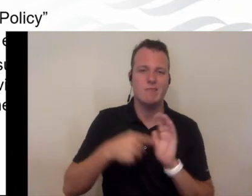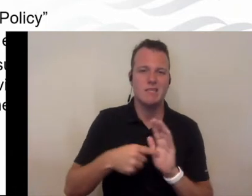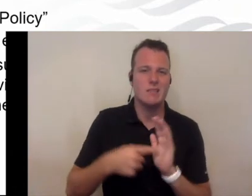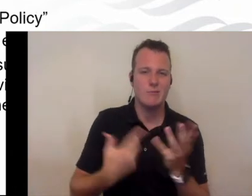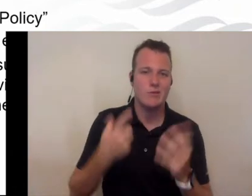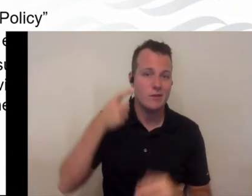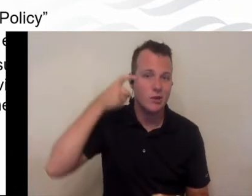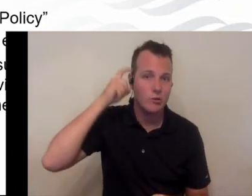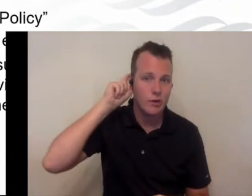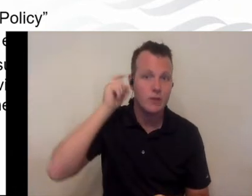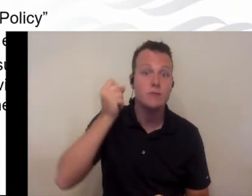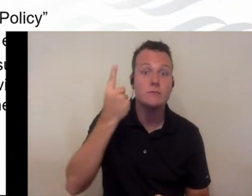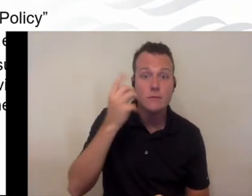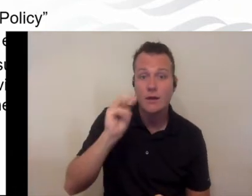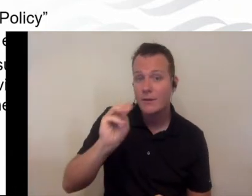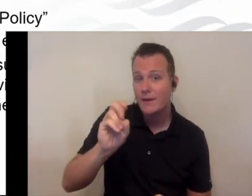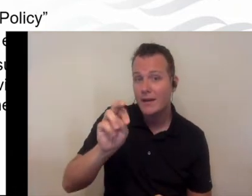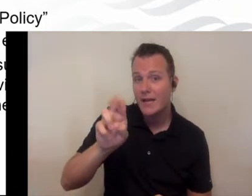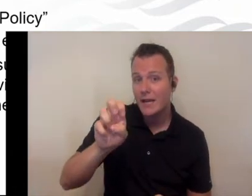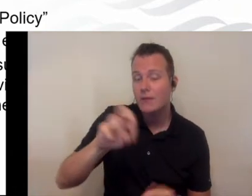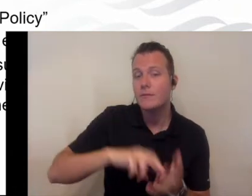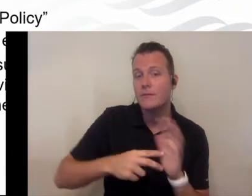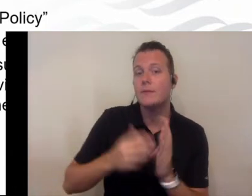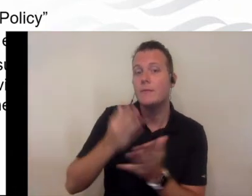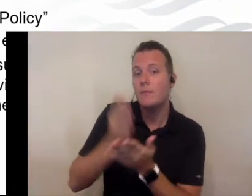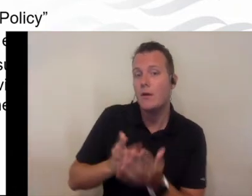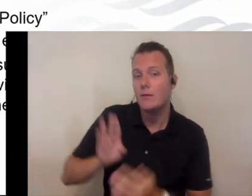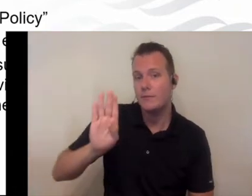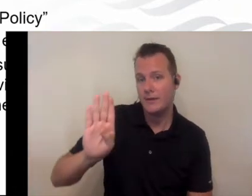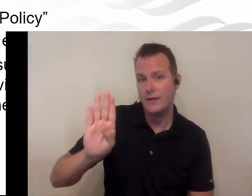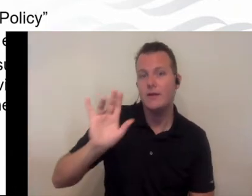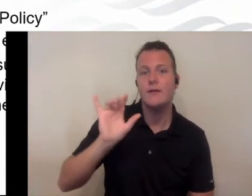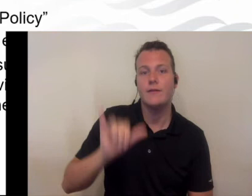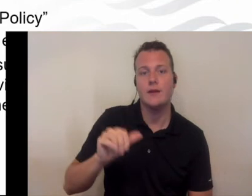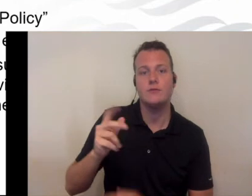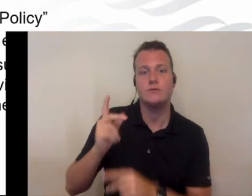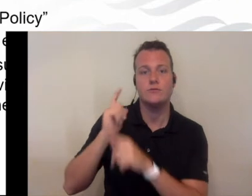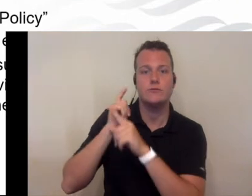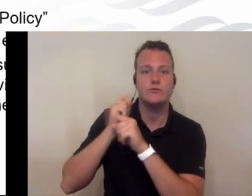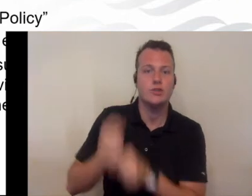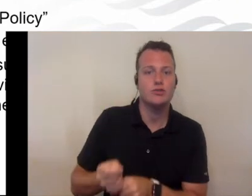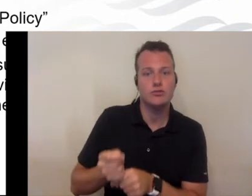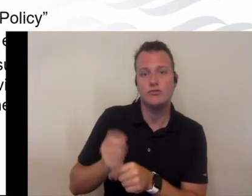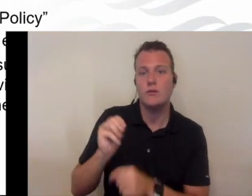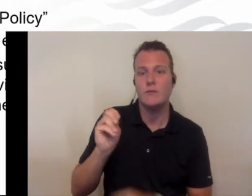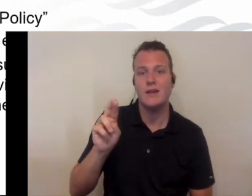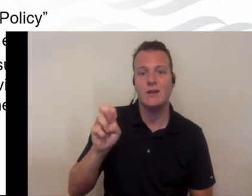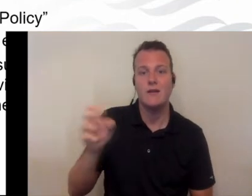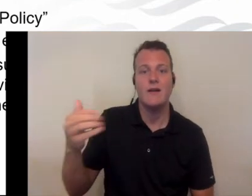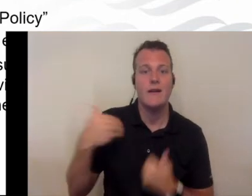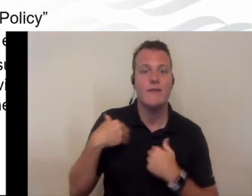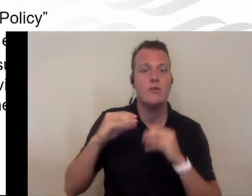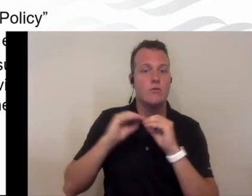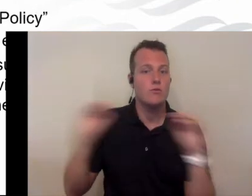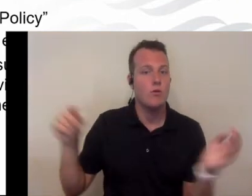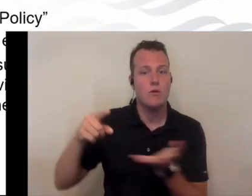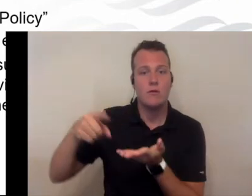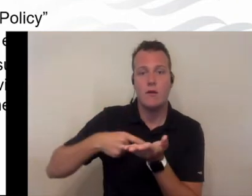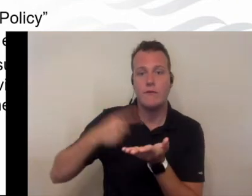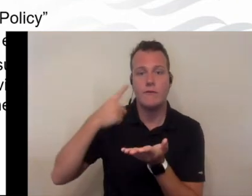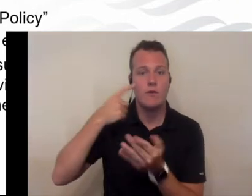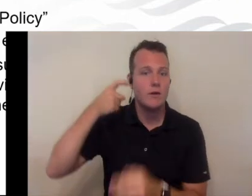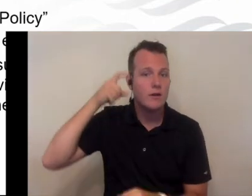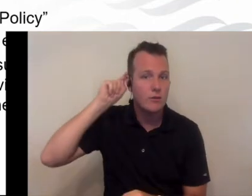classic example. And when I say Medicare, I mean Part B, which is traditional Medicare. They have no coverage